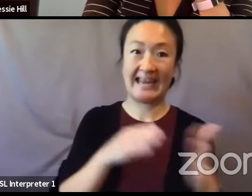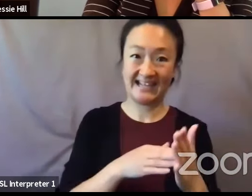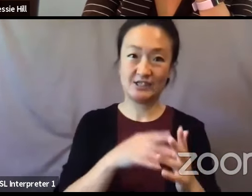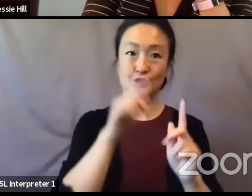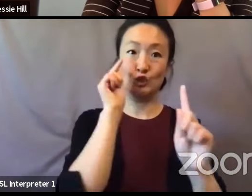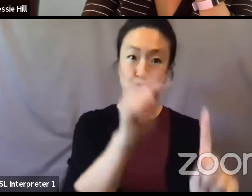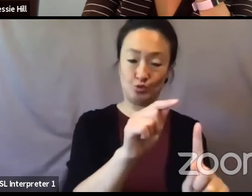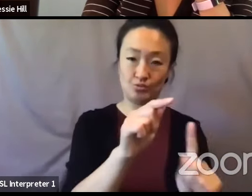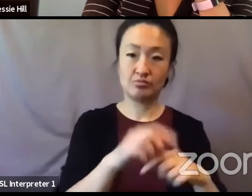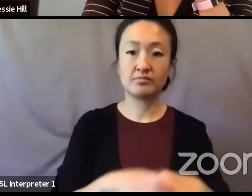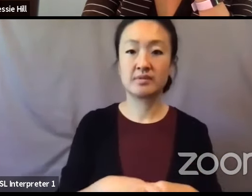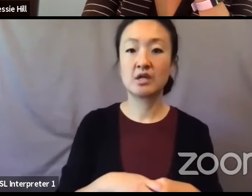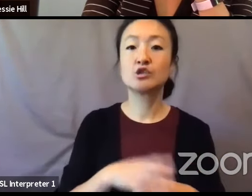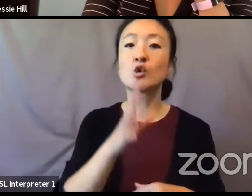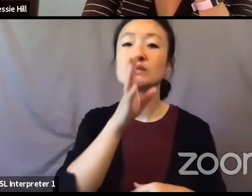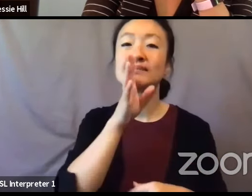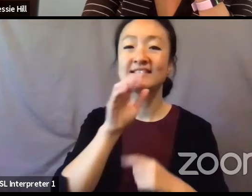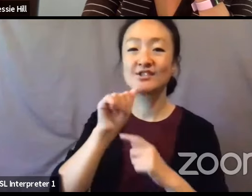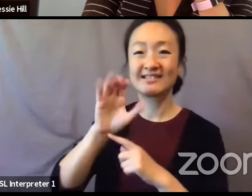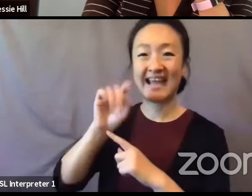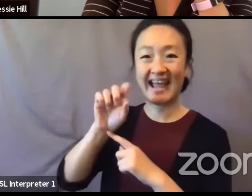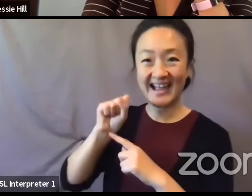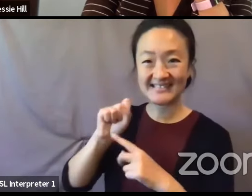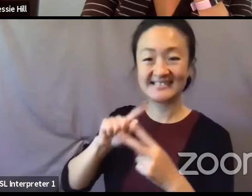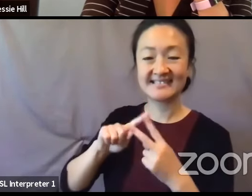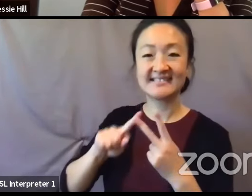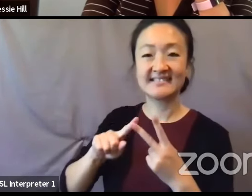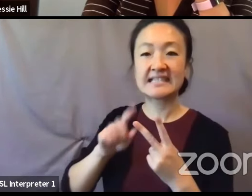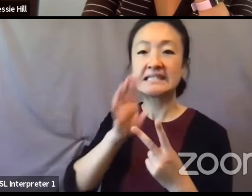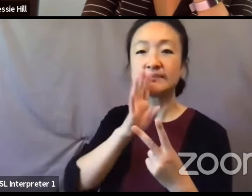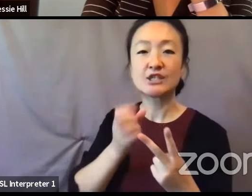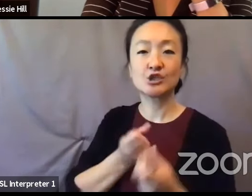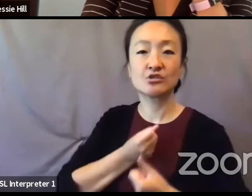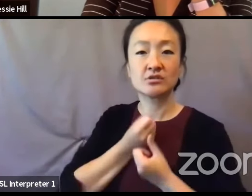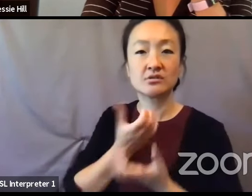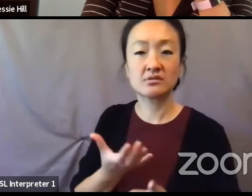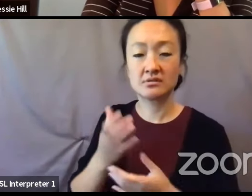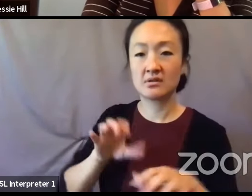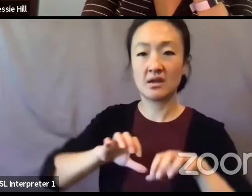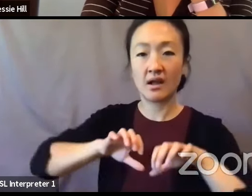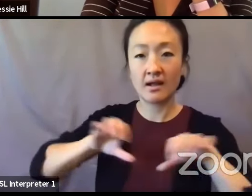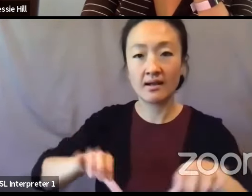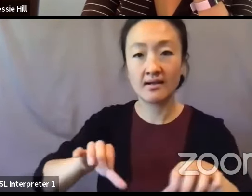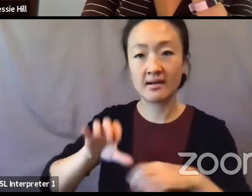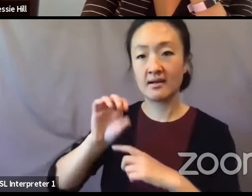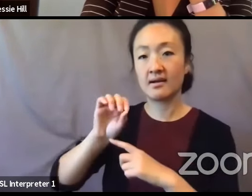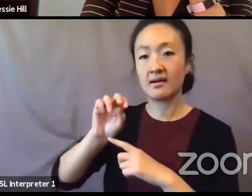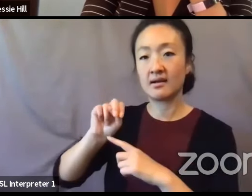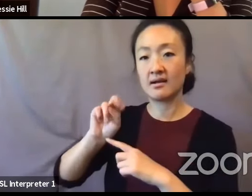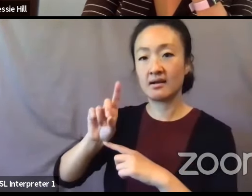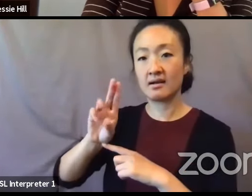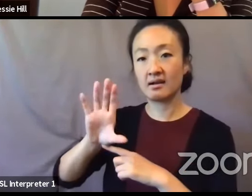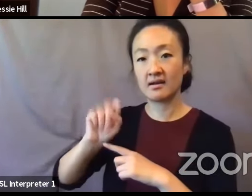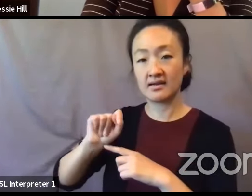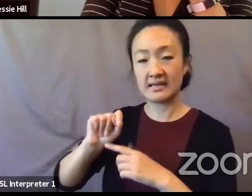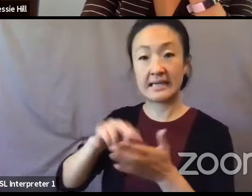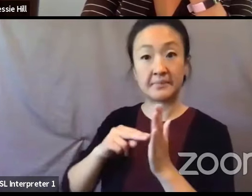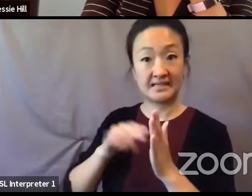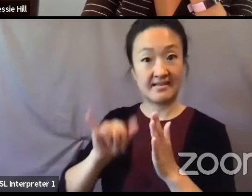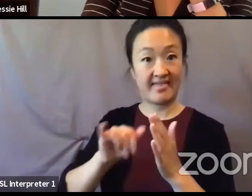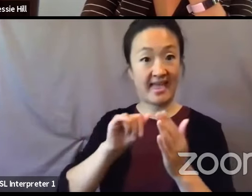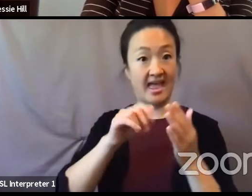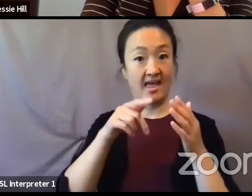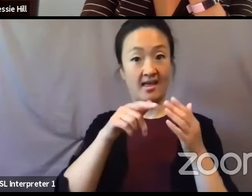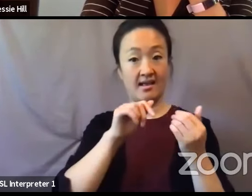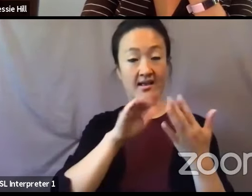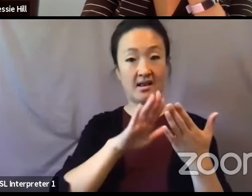Speech acts and speech conduct that makes the opportunity for counter speech as